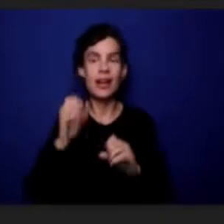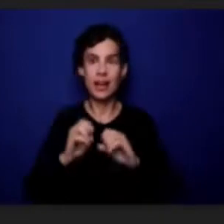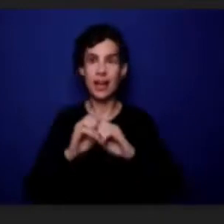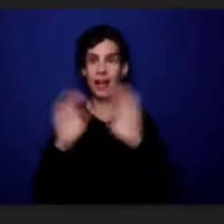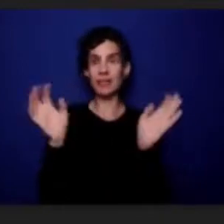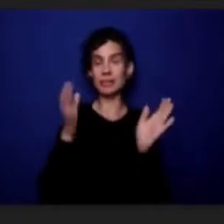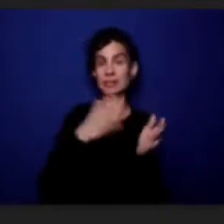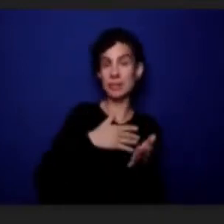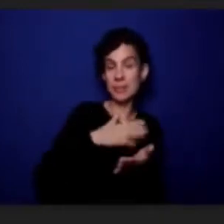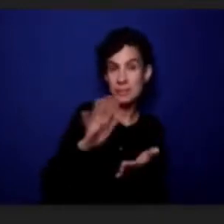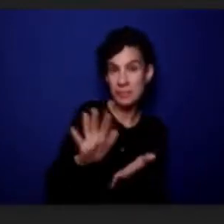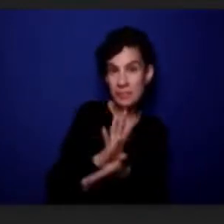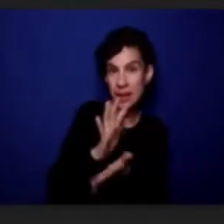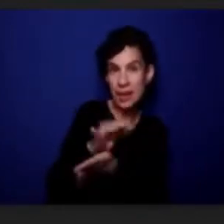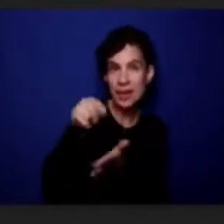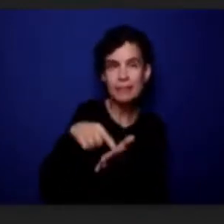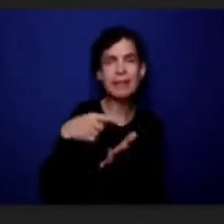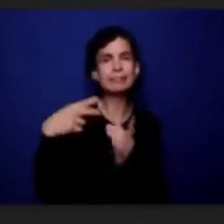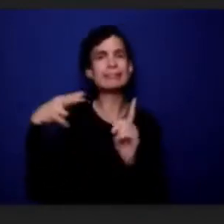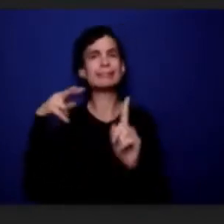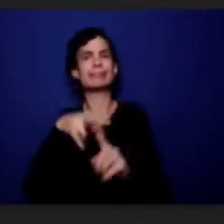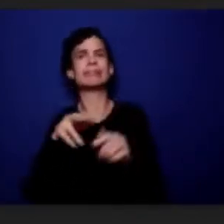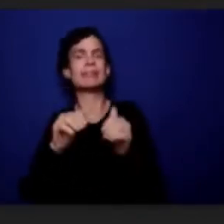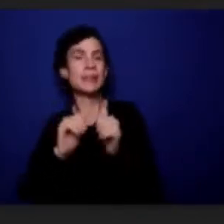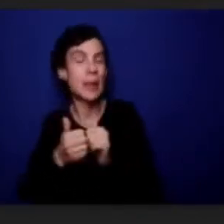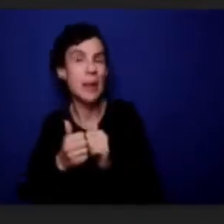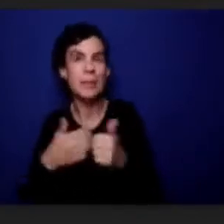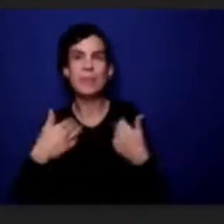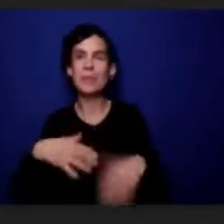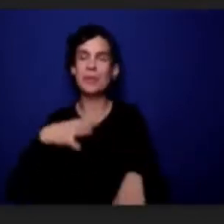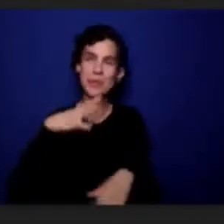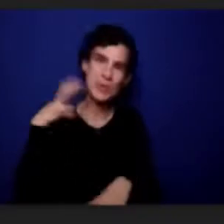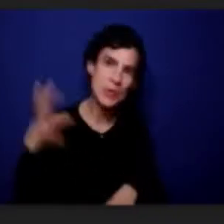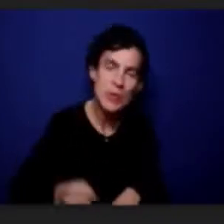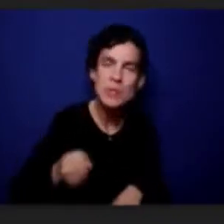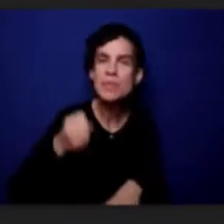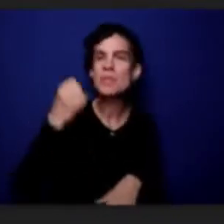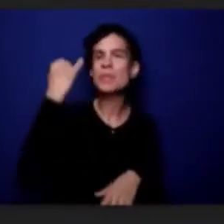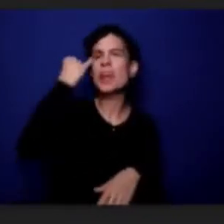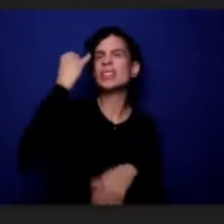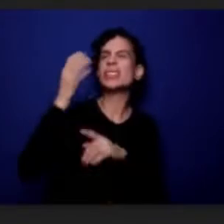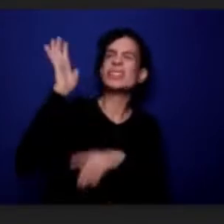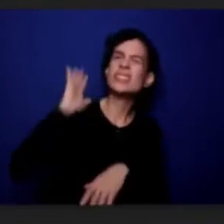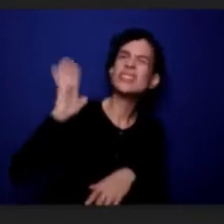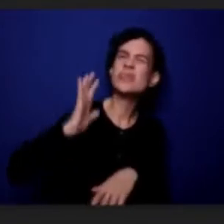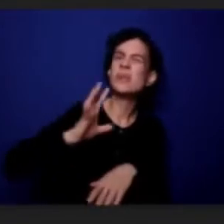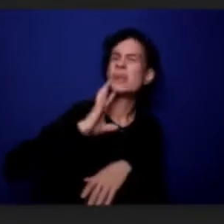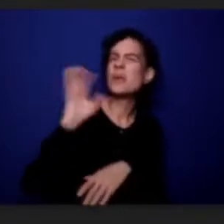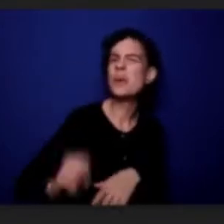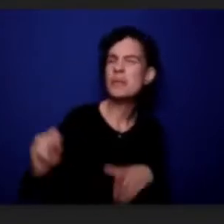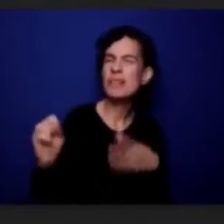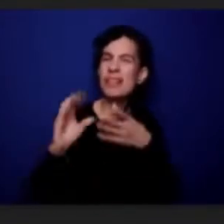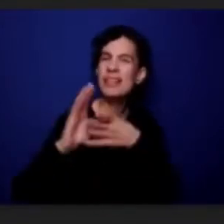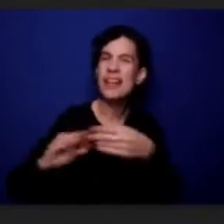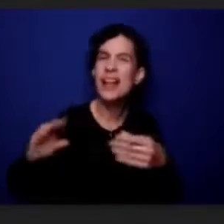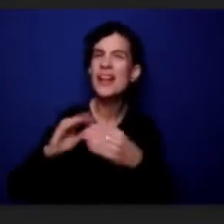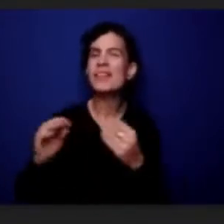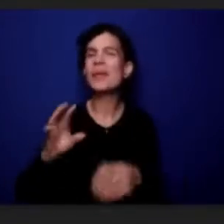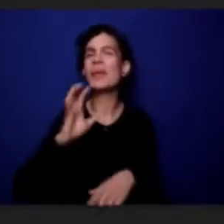was, that was what sort of led me to want to get involved. Because, I guess obviously what I do in this paper is I